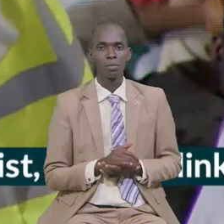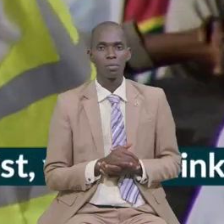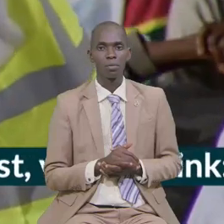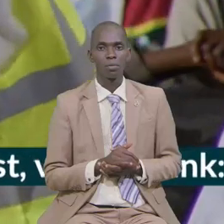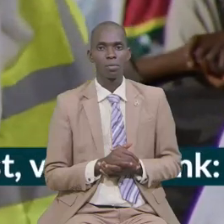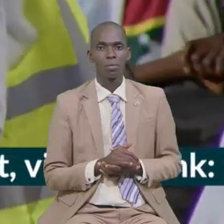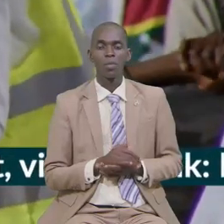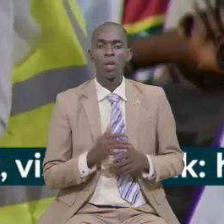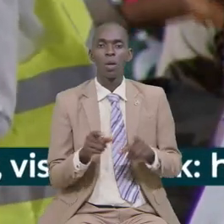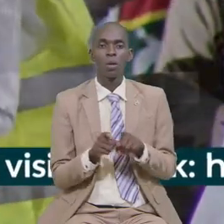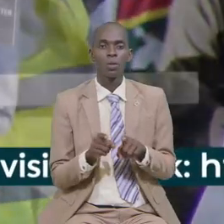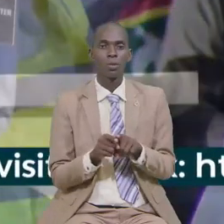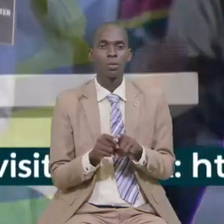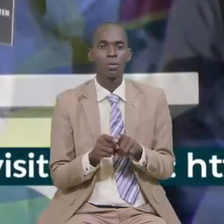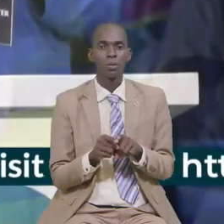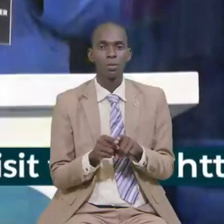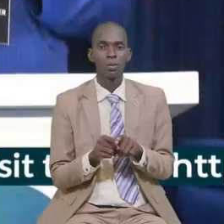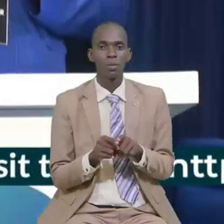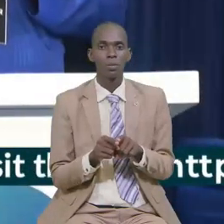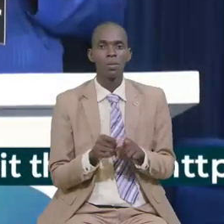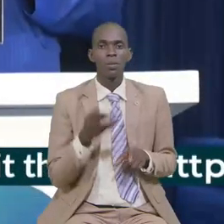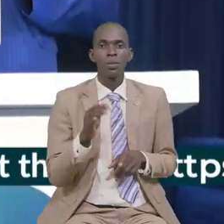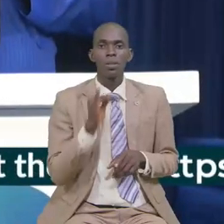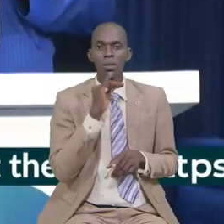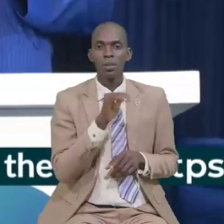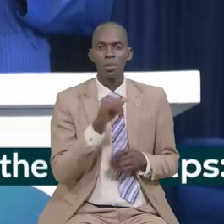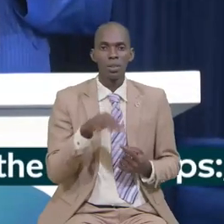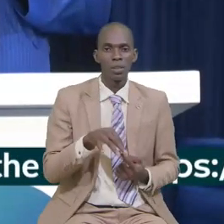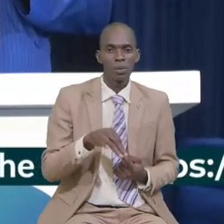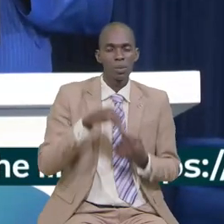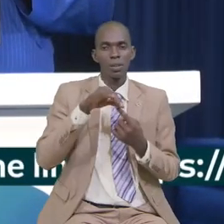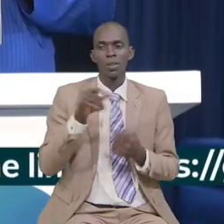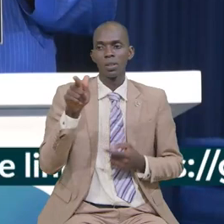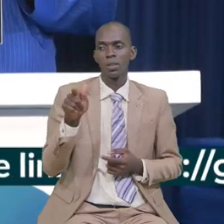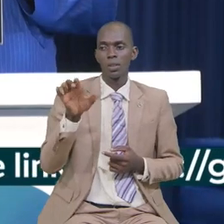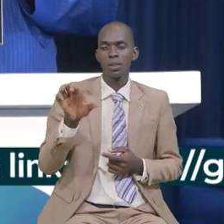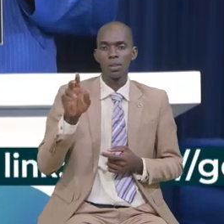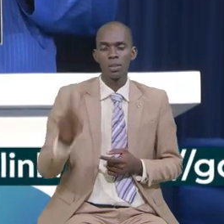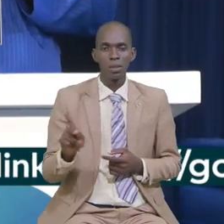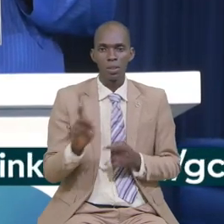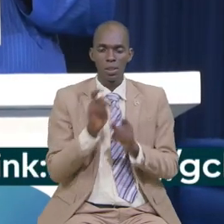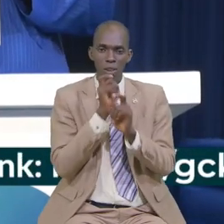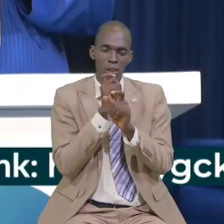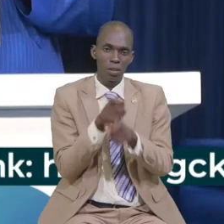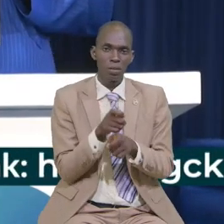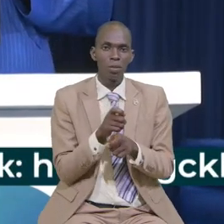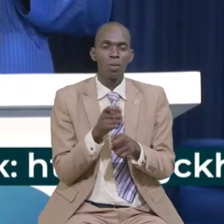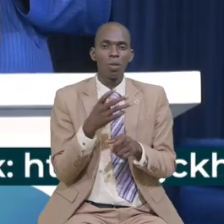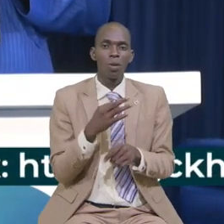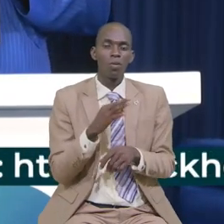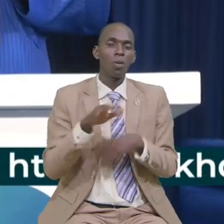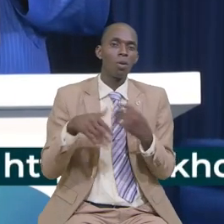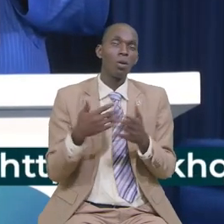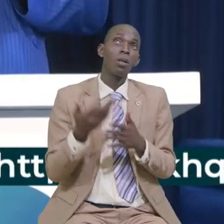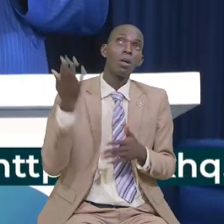Also, there is a special GCK package. All the past and present GCK